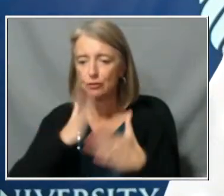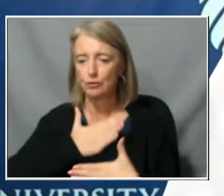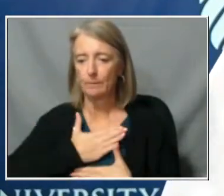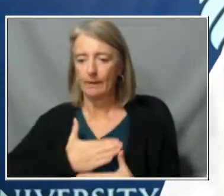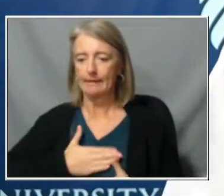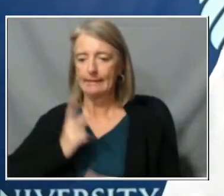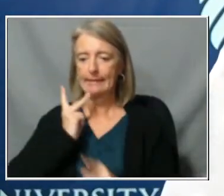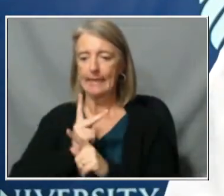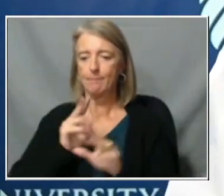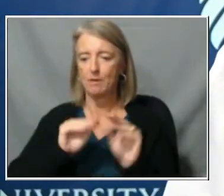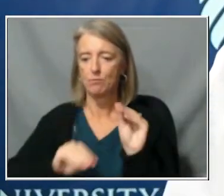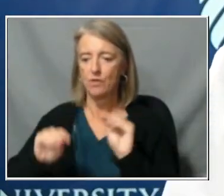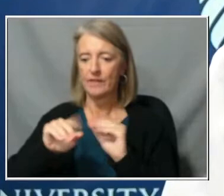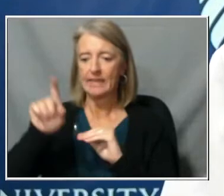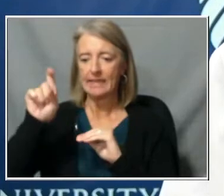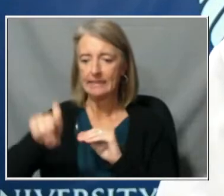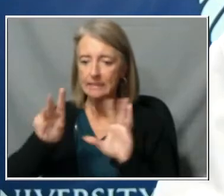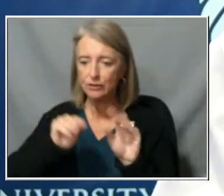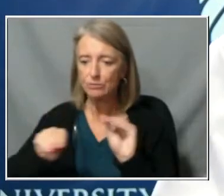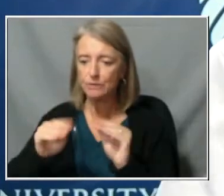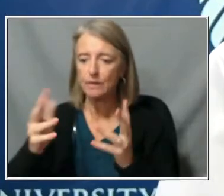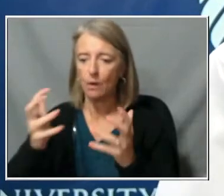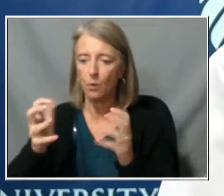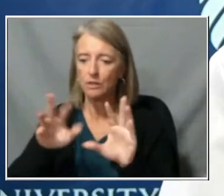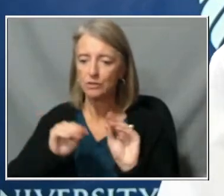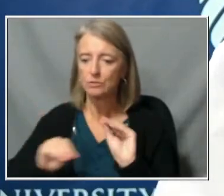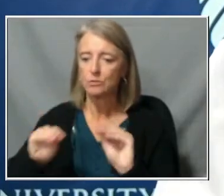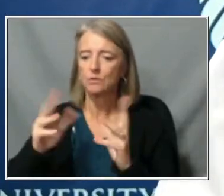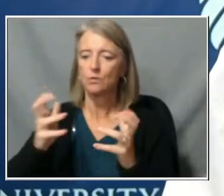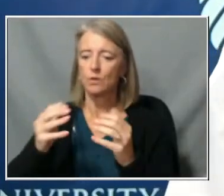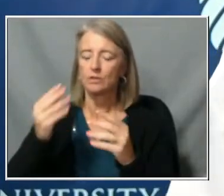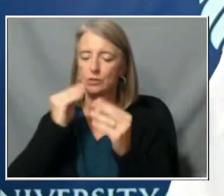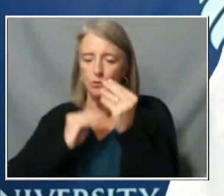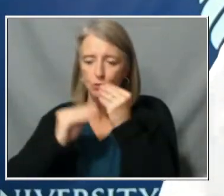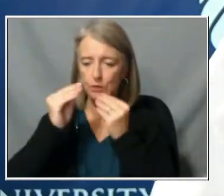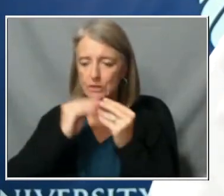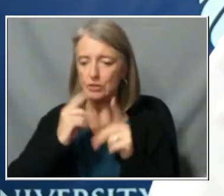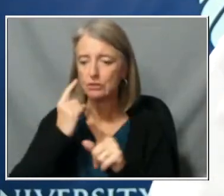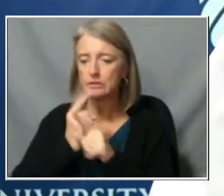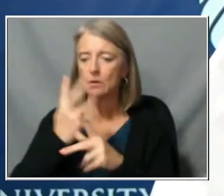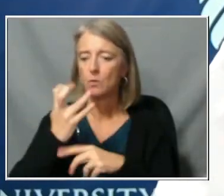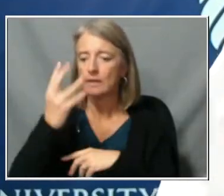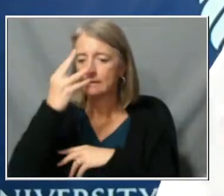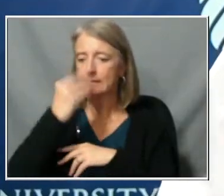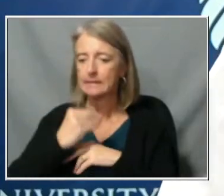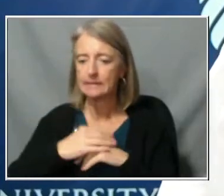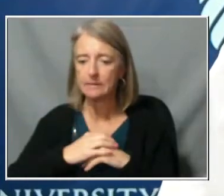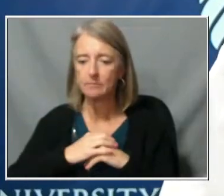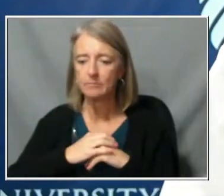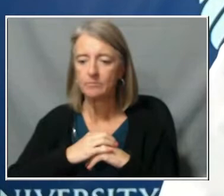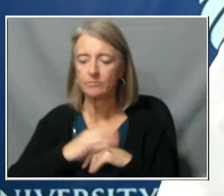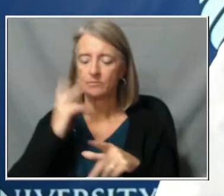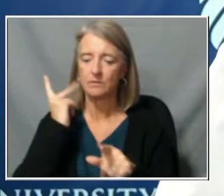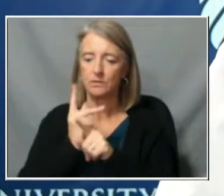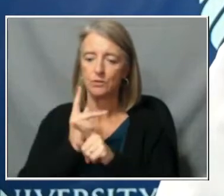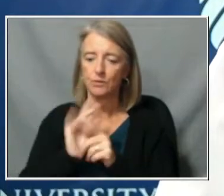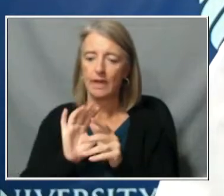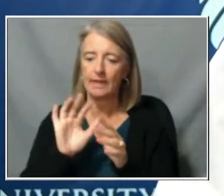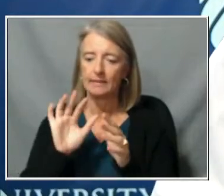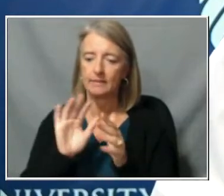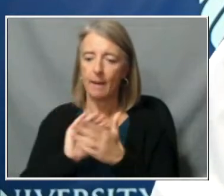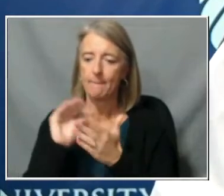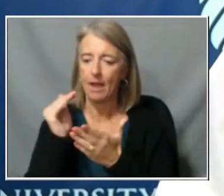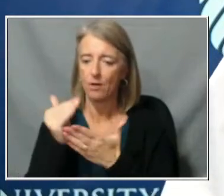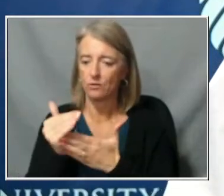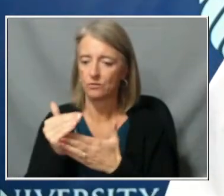moving. It needs to move. It wants to move. It wants nutrition. It wants sleep. in the right quantities, not all the time,